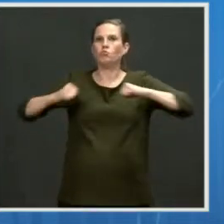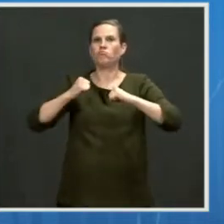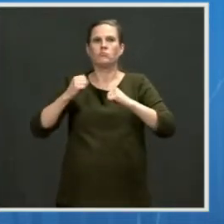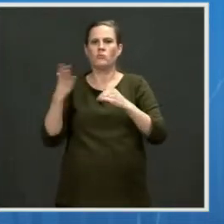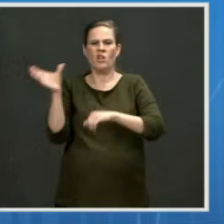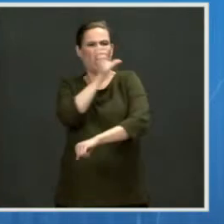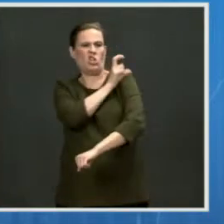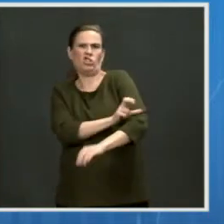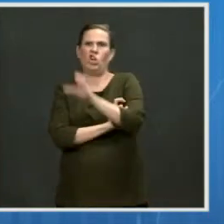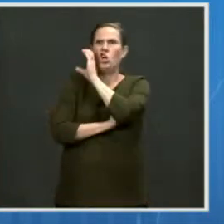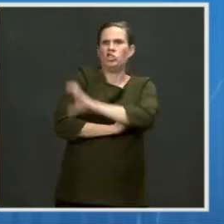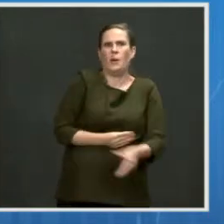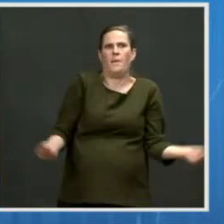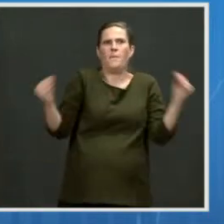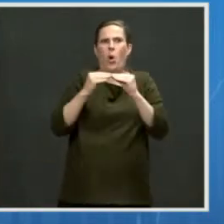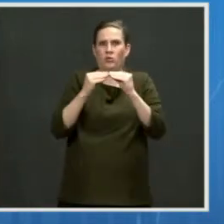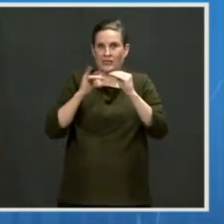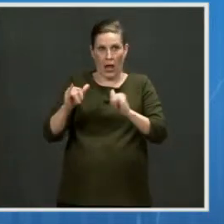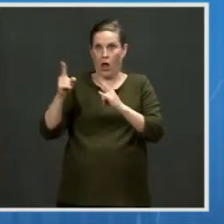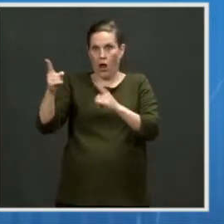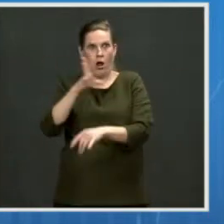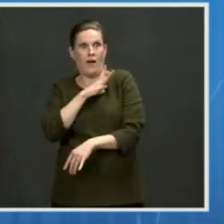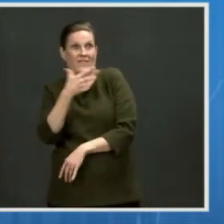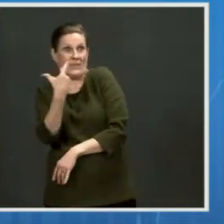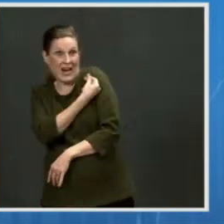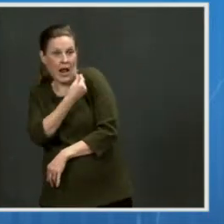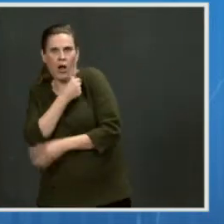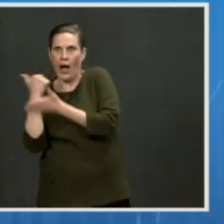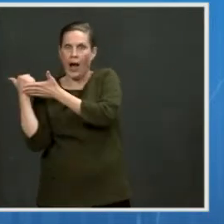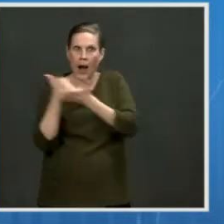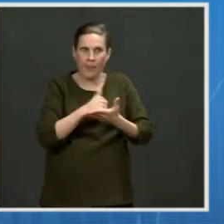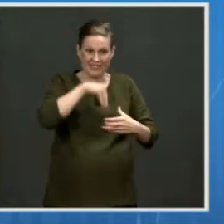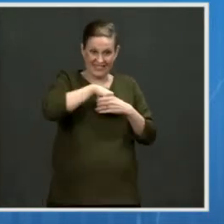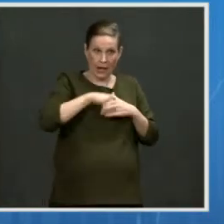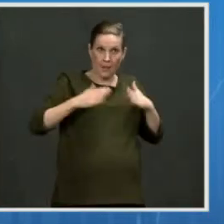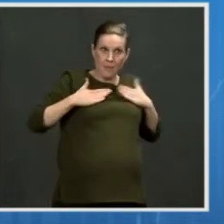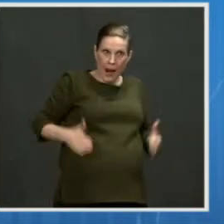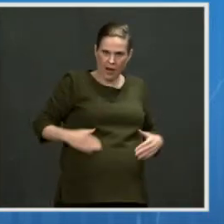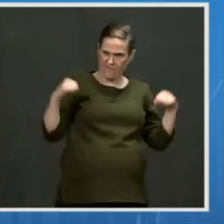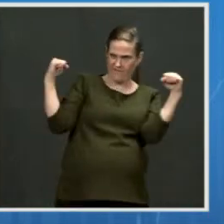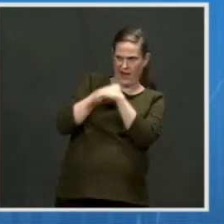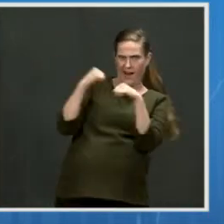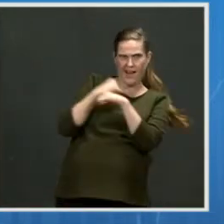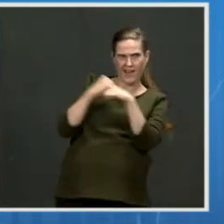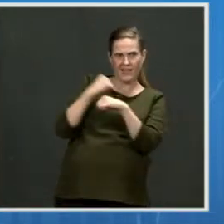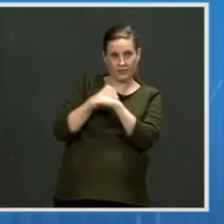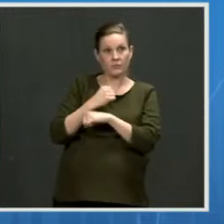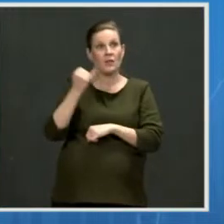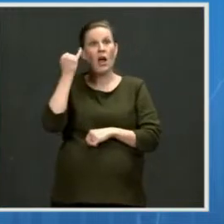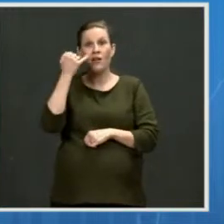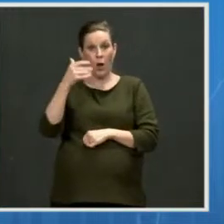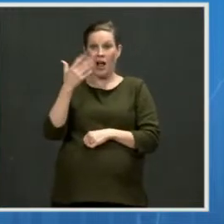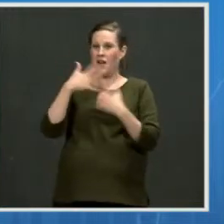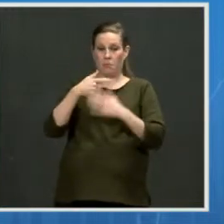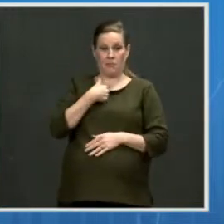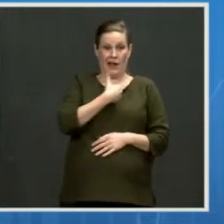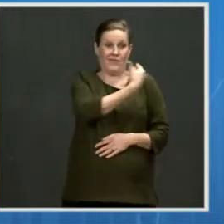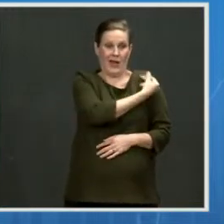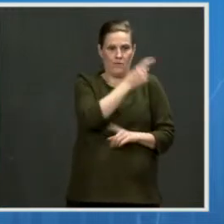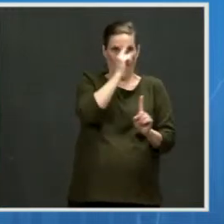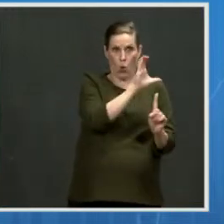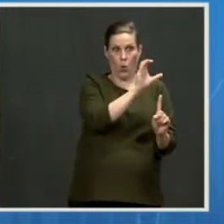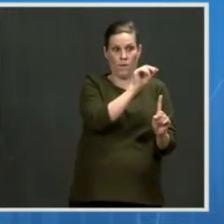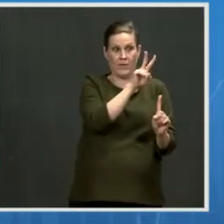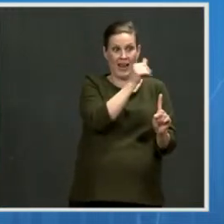that even when you diminish it by multifold, which is the case with the variant, you still have a good degree of protection.